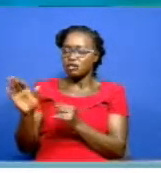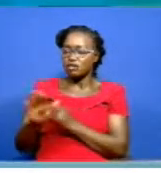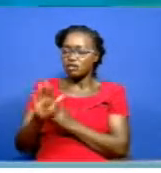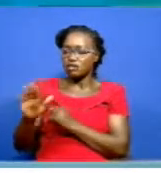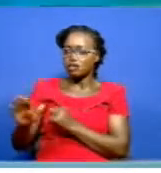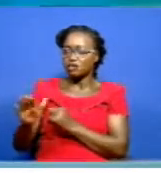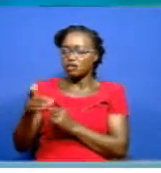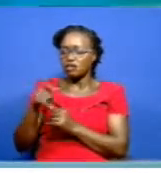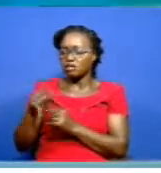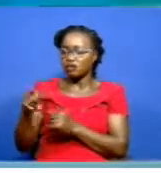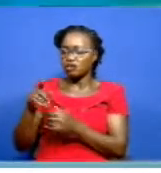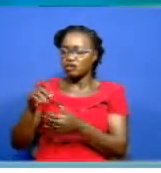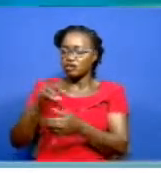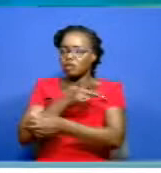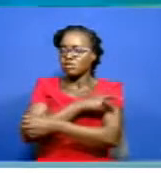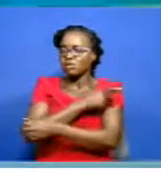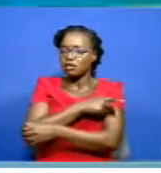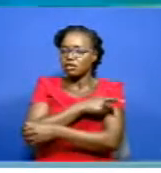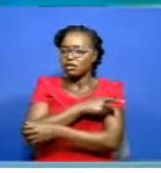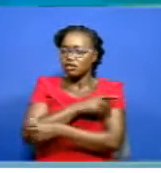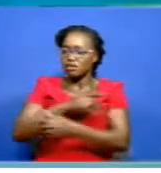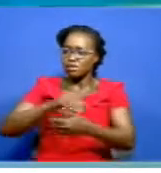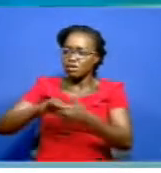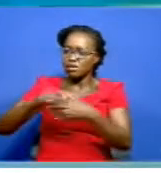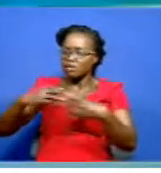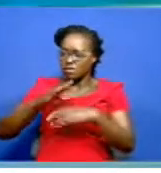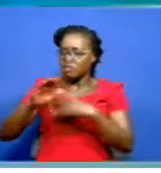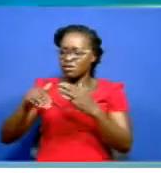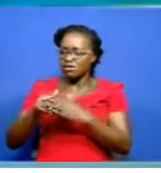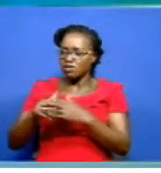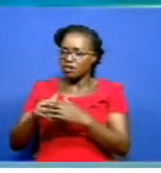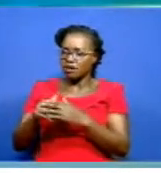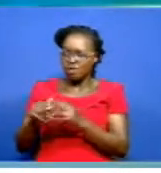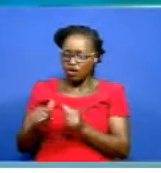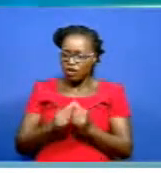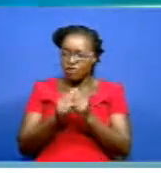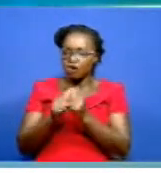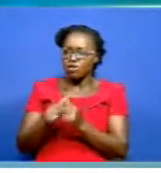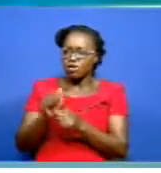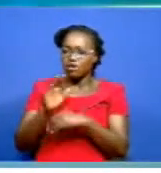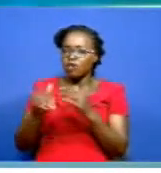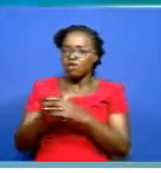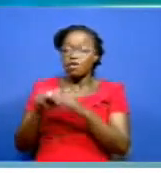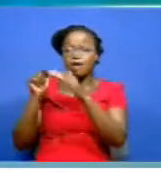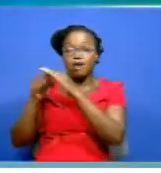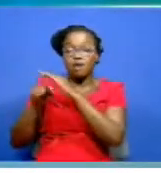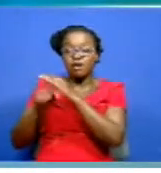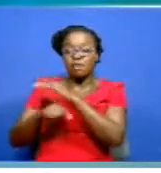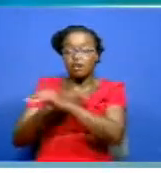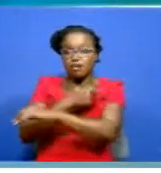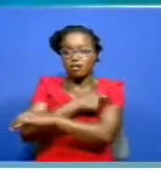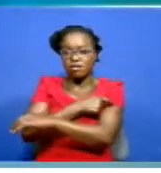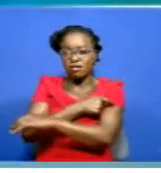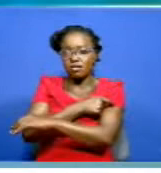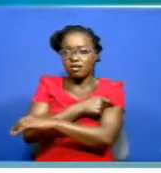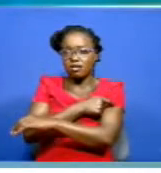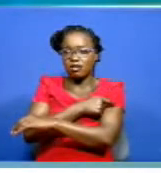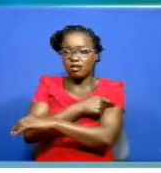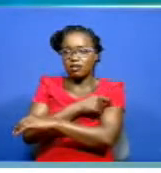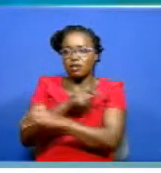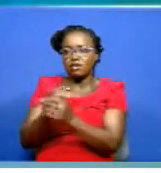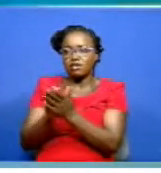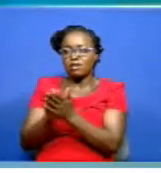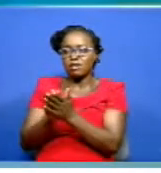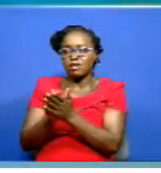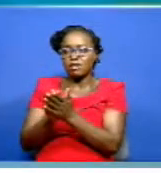kind of engagement, so that everybody is on board, and so that everybody can be able to access this vaccine and be